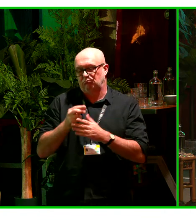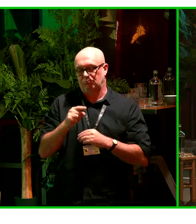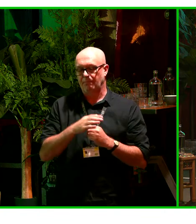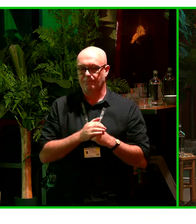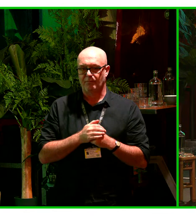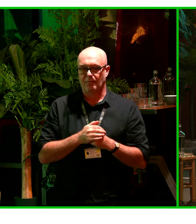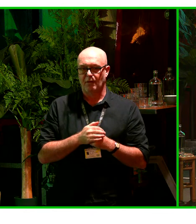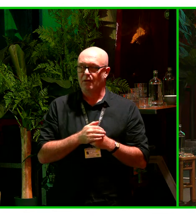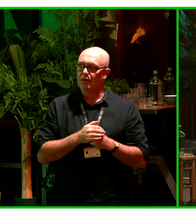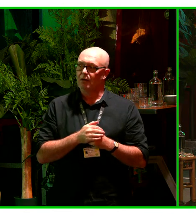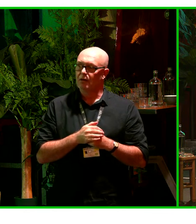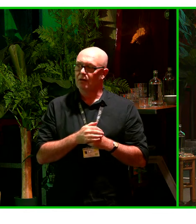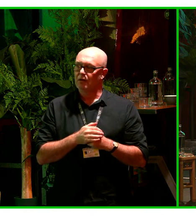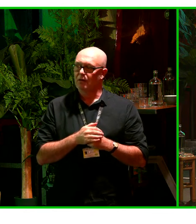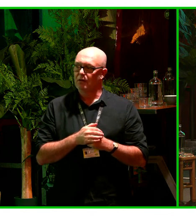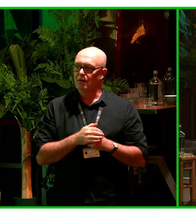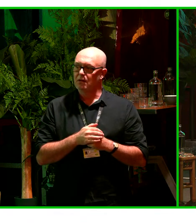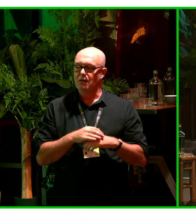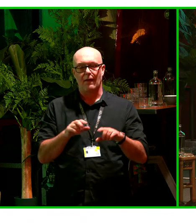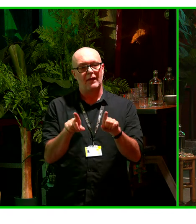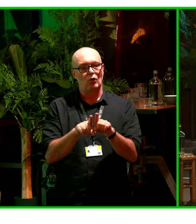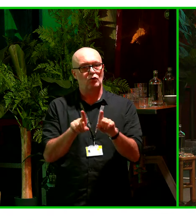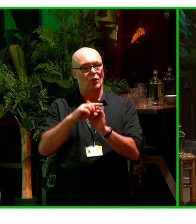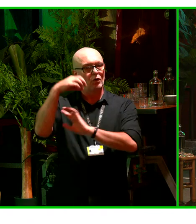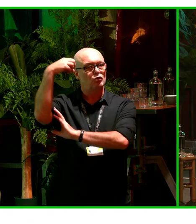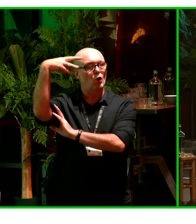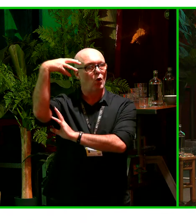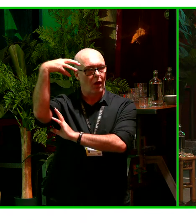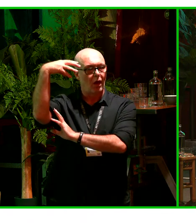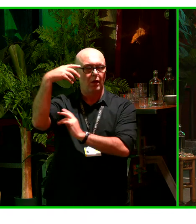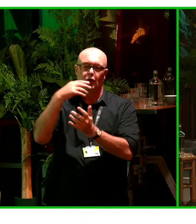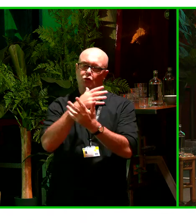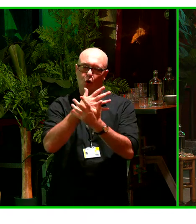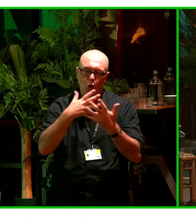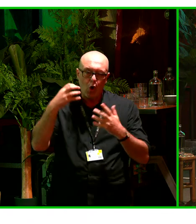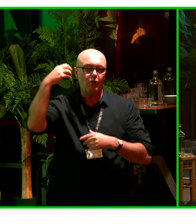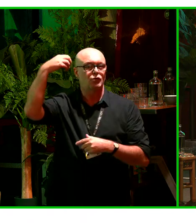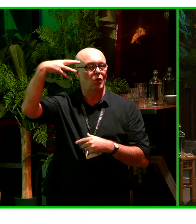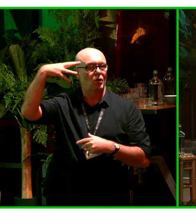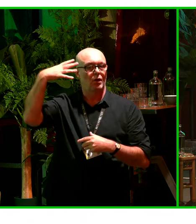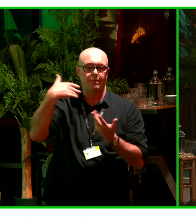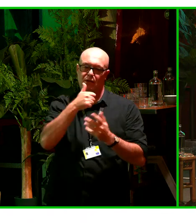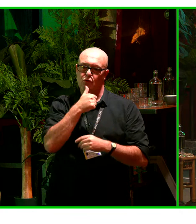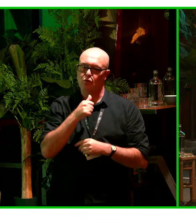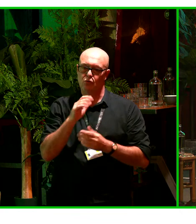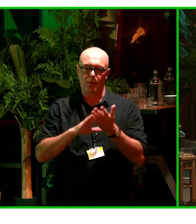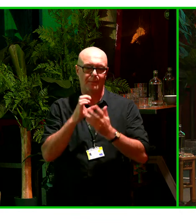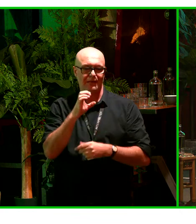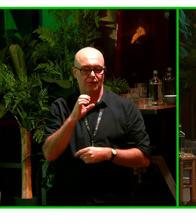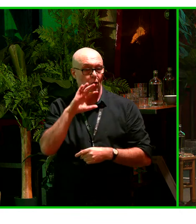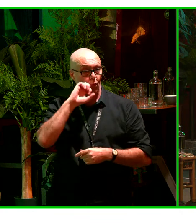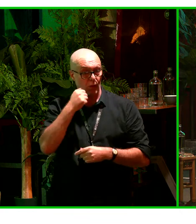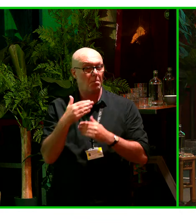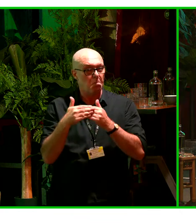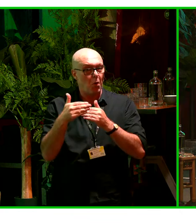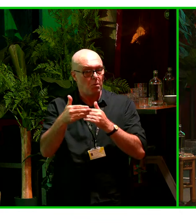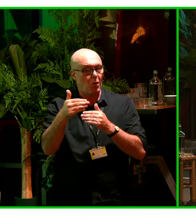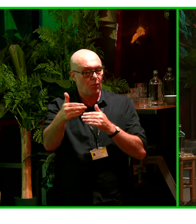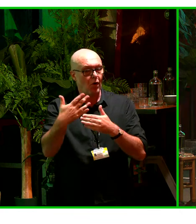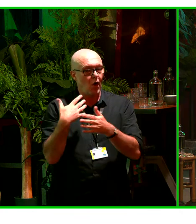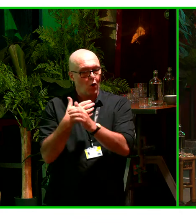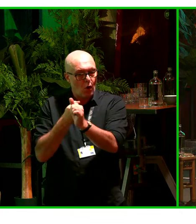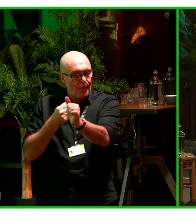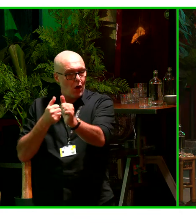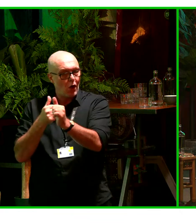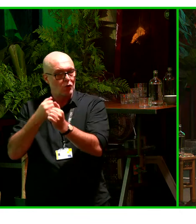have deployed a lot of solar in Greater Manchester, and we are planning to deploy more solar, commercial solar on